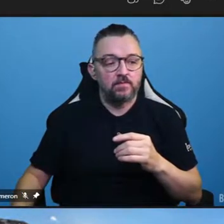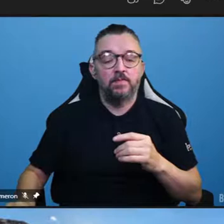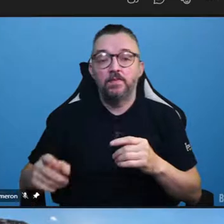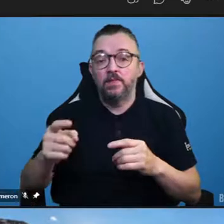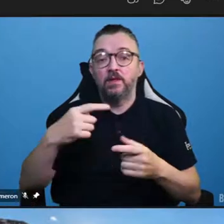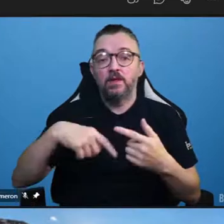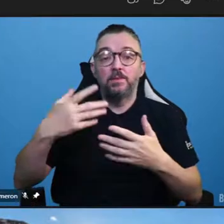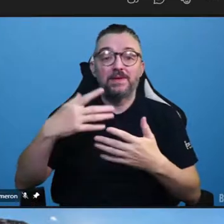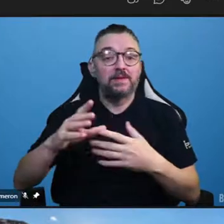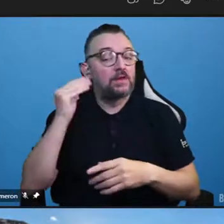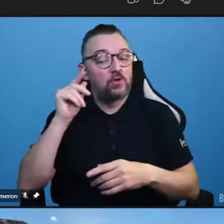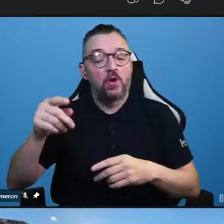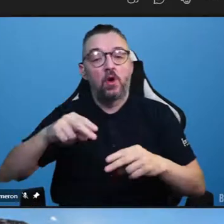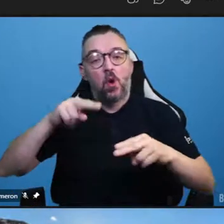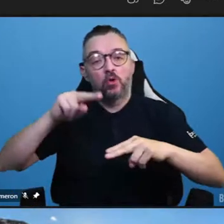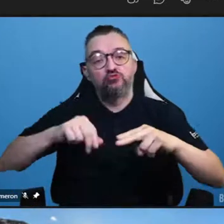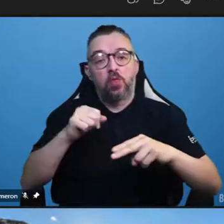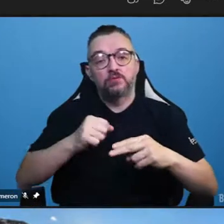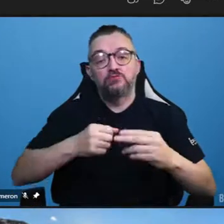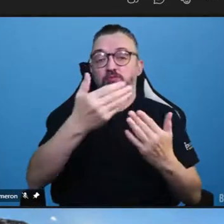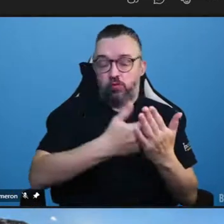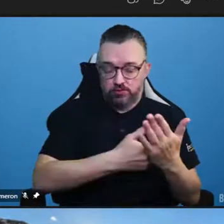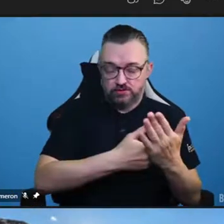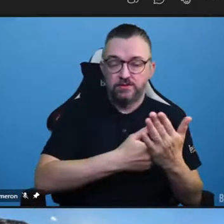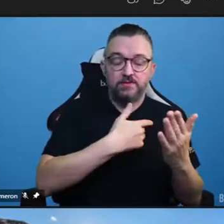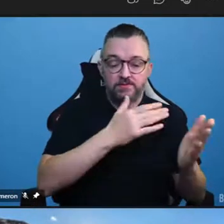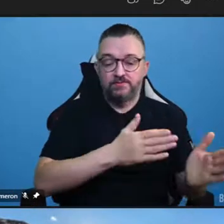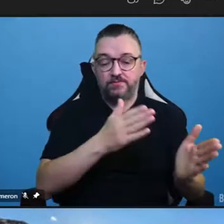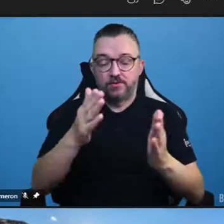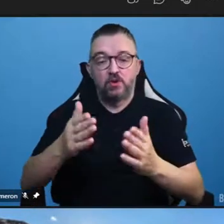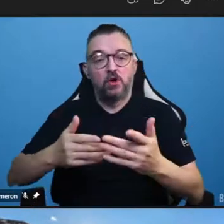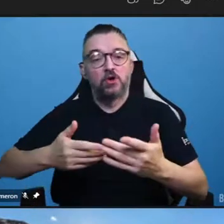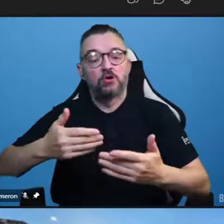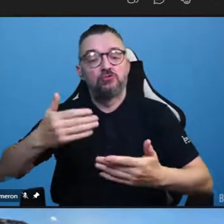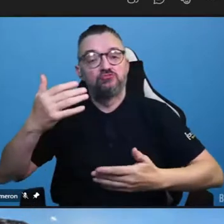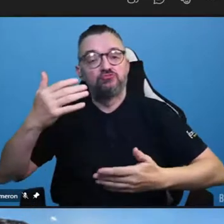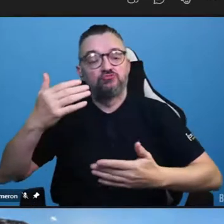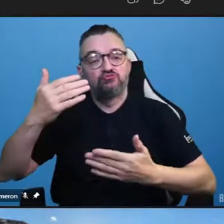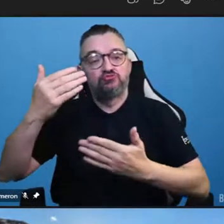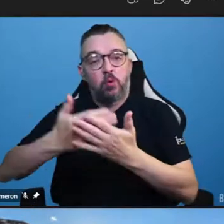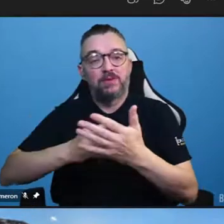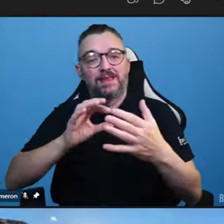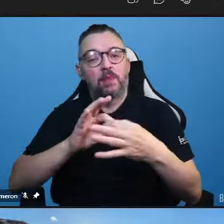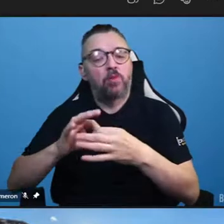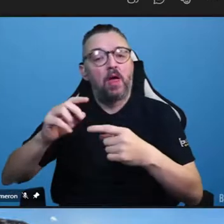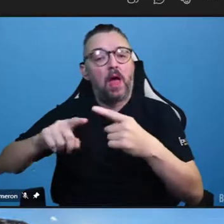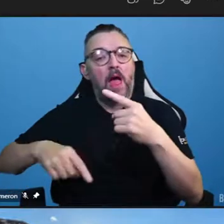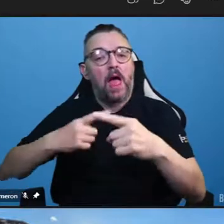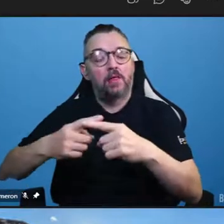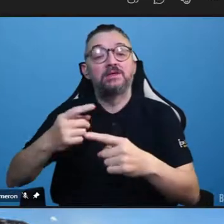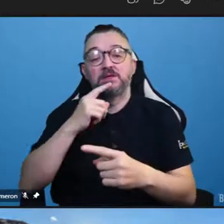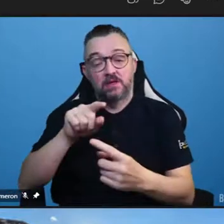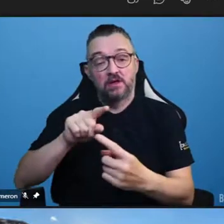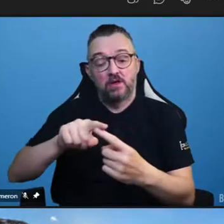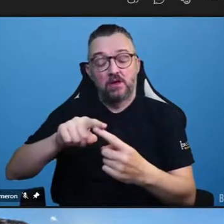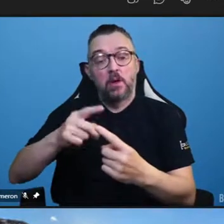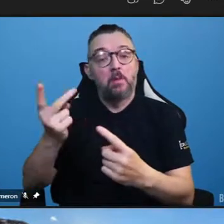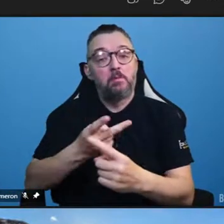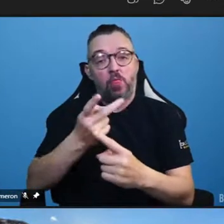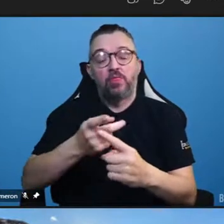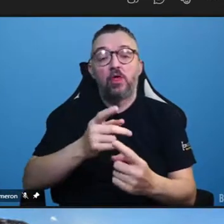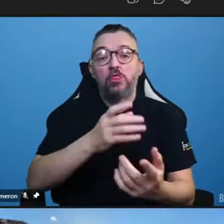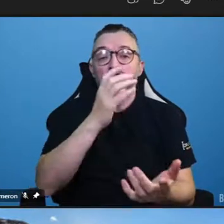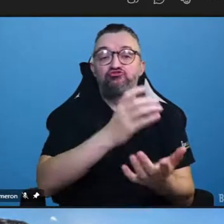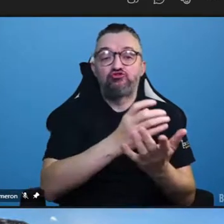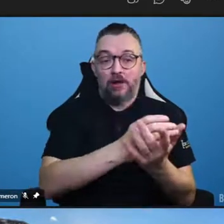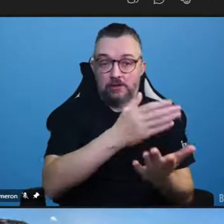Audit Scotland's report, so we come on to the report which is on the annual accounts themselves. And that's for both the Council and for the charitable